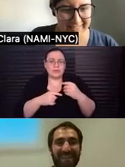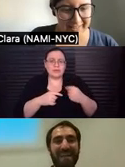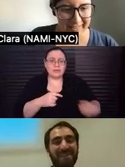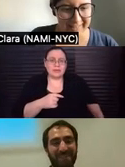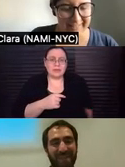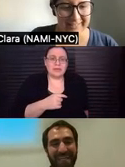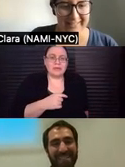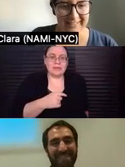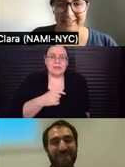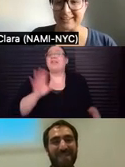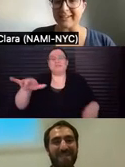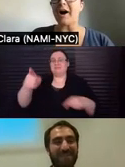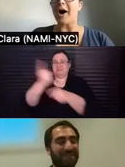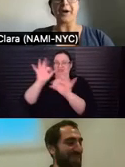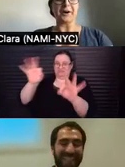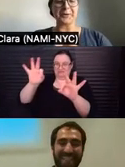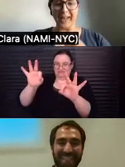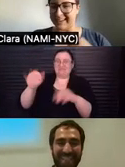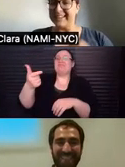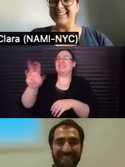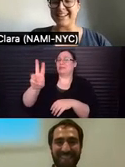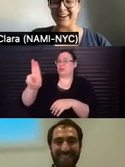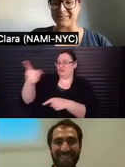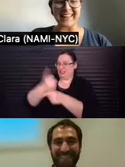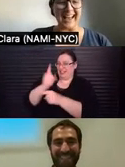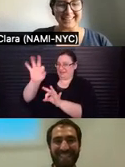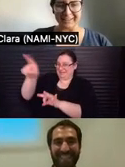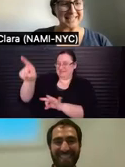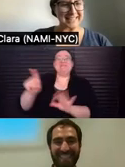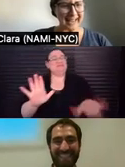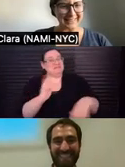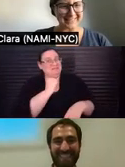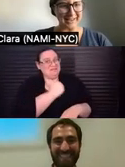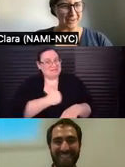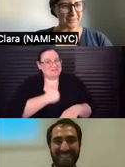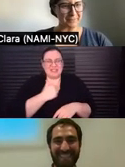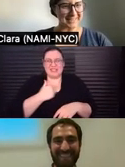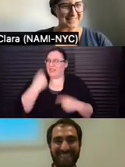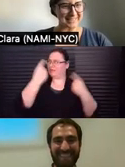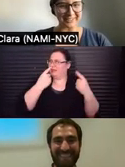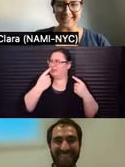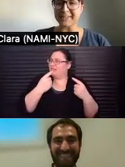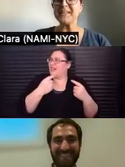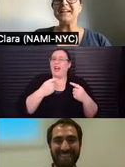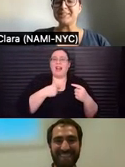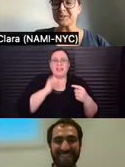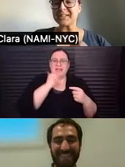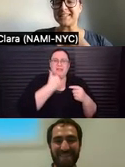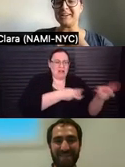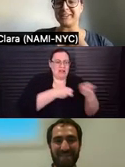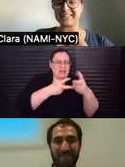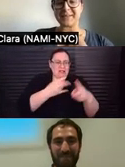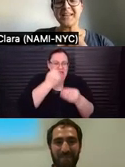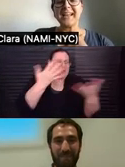No, you got it. It's the George Washington University. Okay, sorry about that. I was like, did I copy paste this incorrectly? George